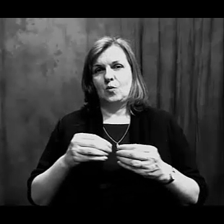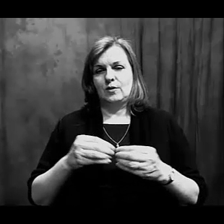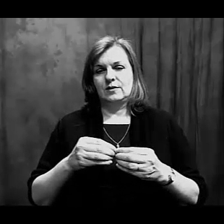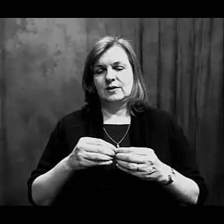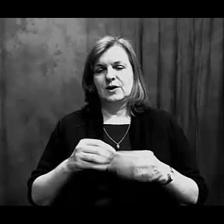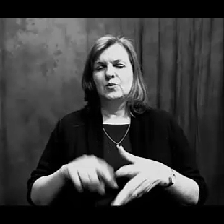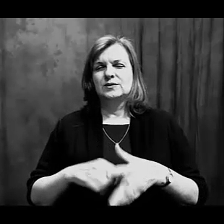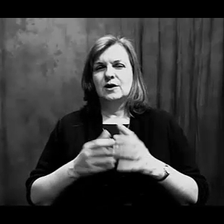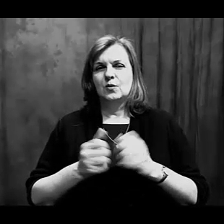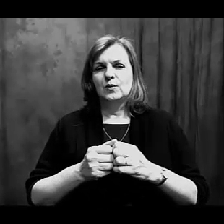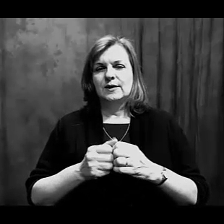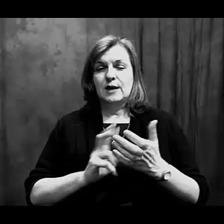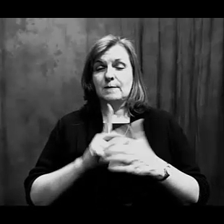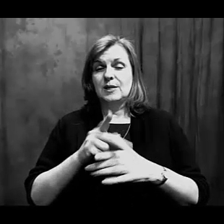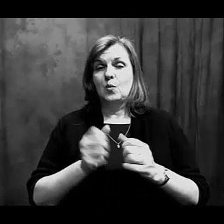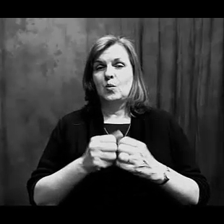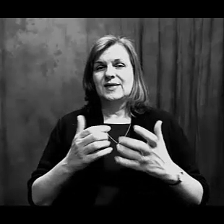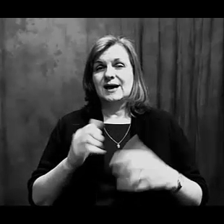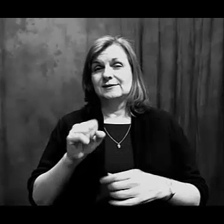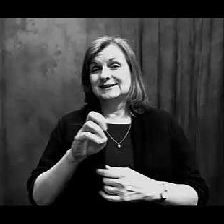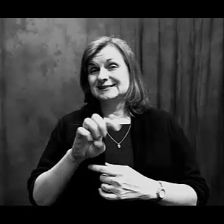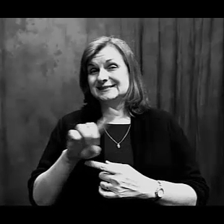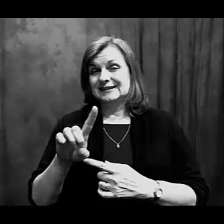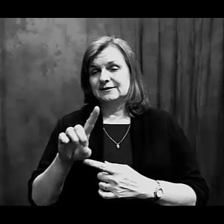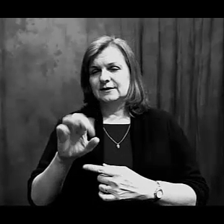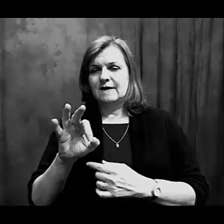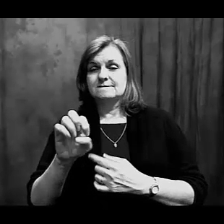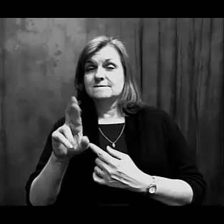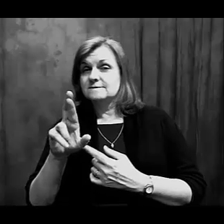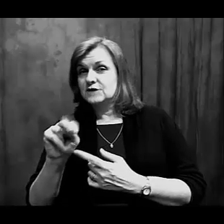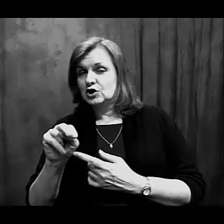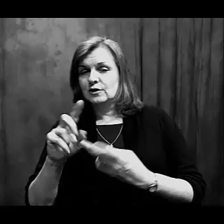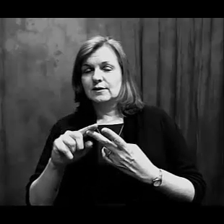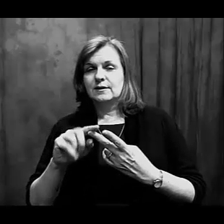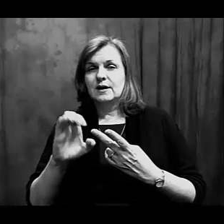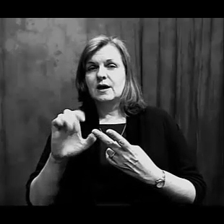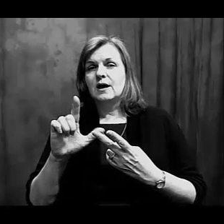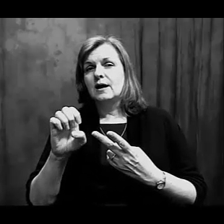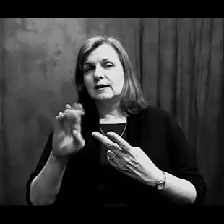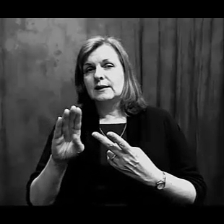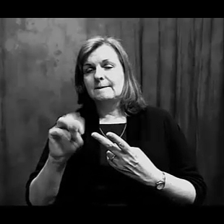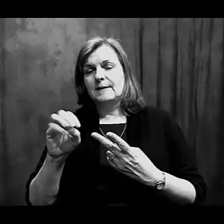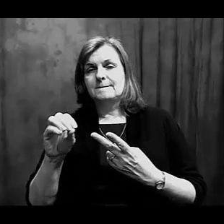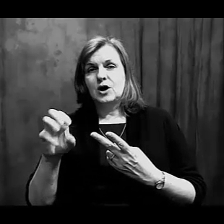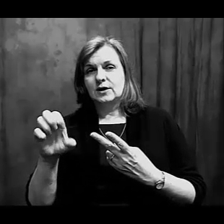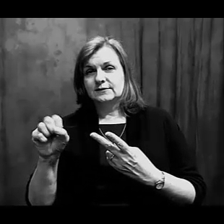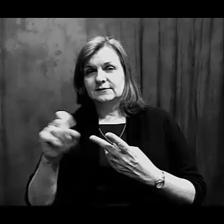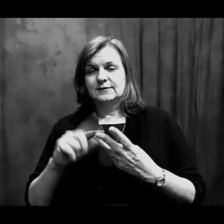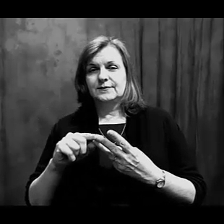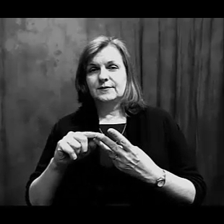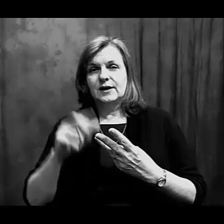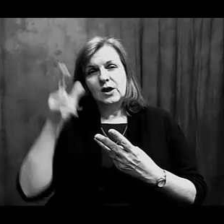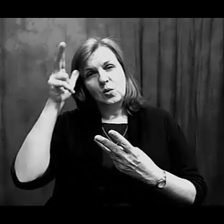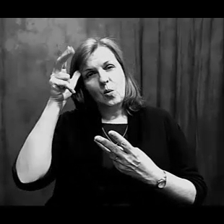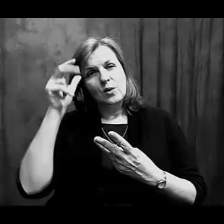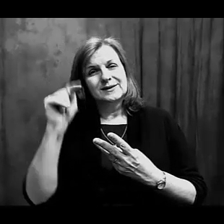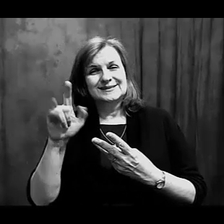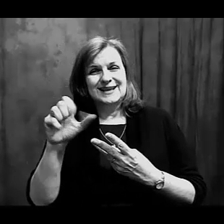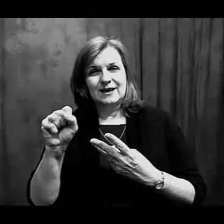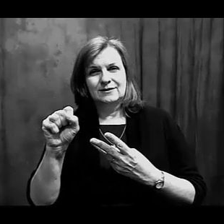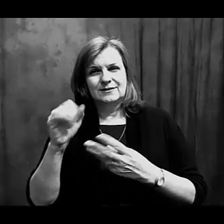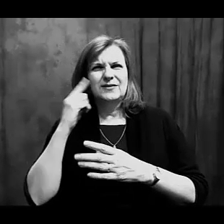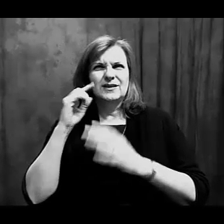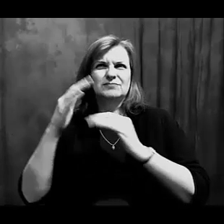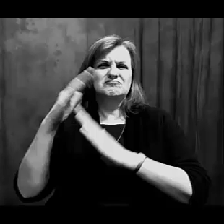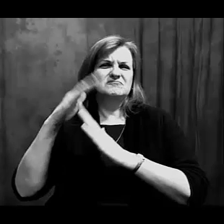bit, but we actually start out with a seedless variety in our ferns and club mosses and horsetails and so on,